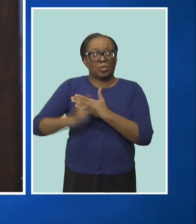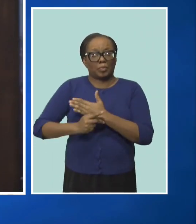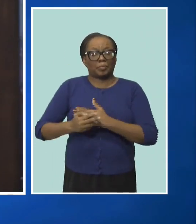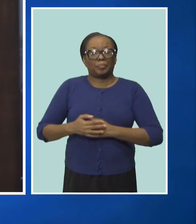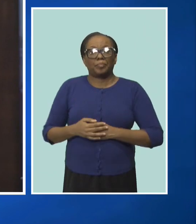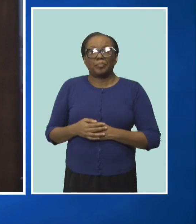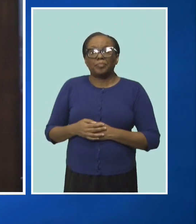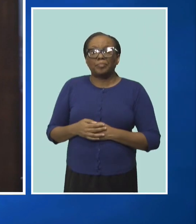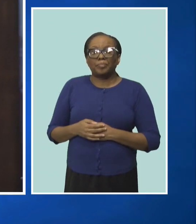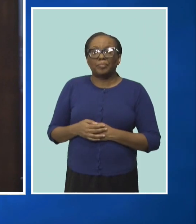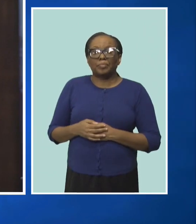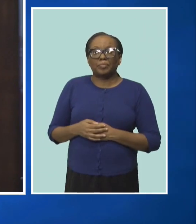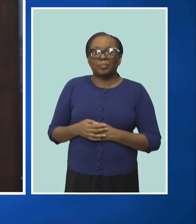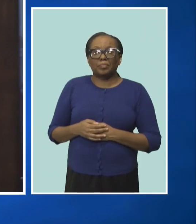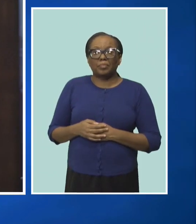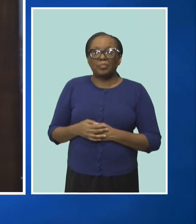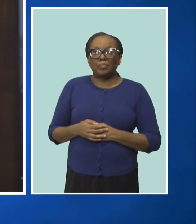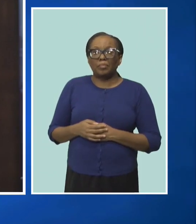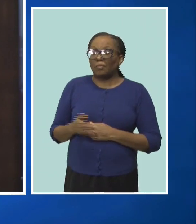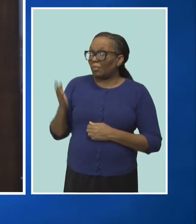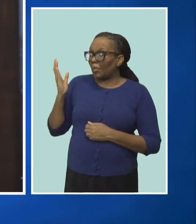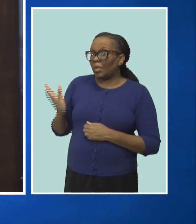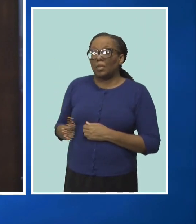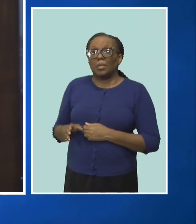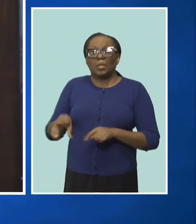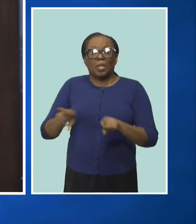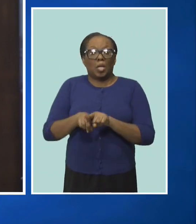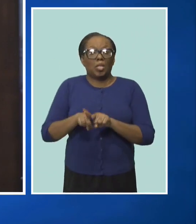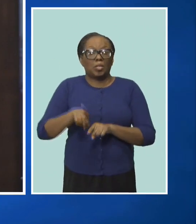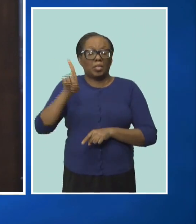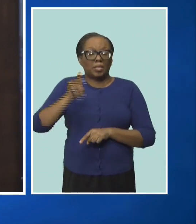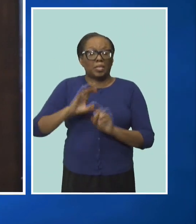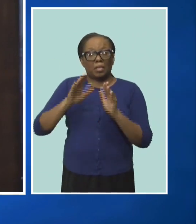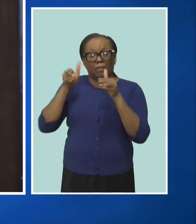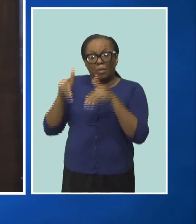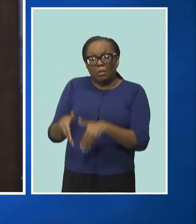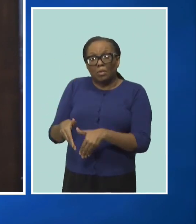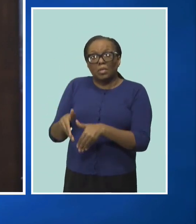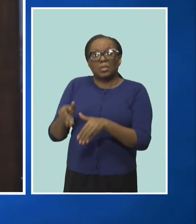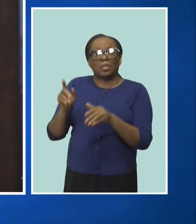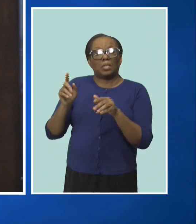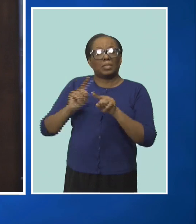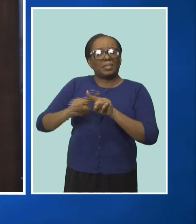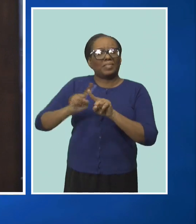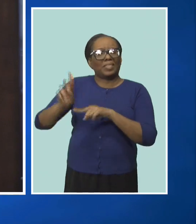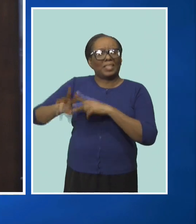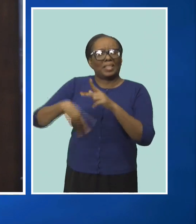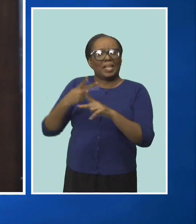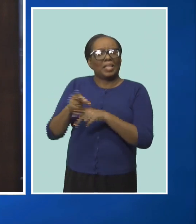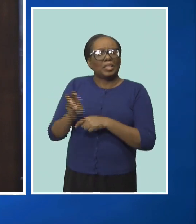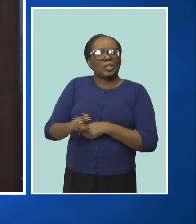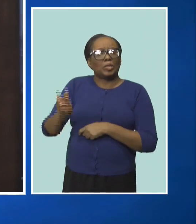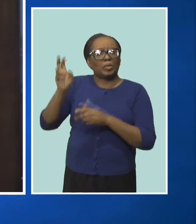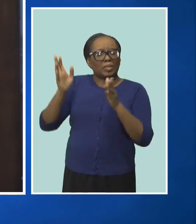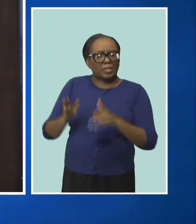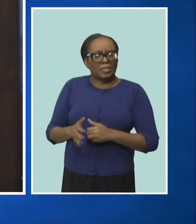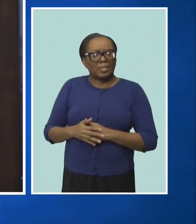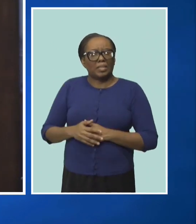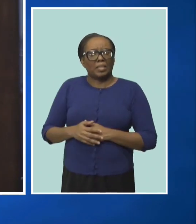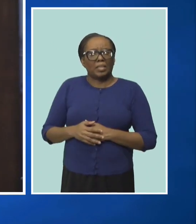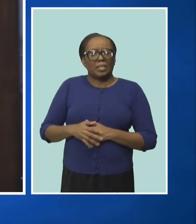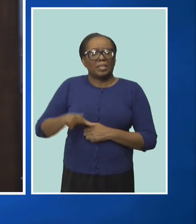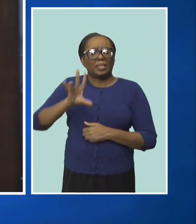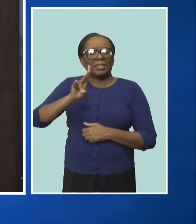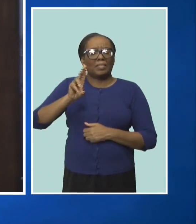focus on digital nomads, a new visitor, on leisure travel, which we understand 76%